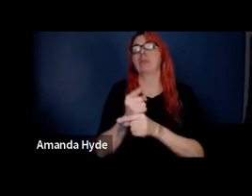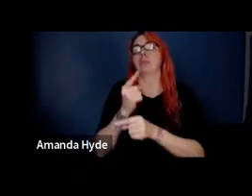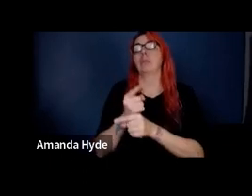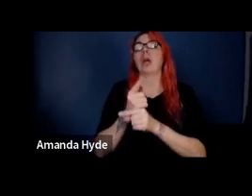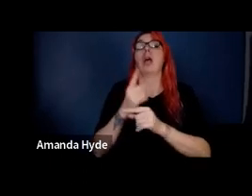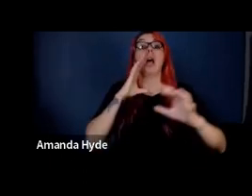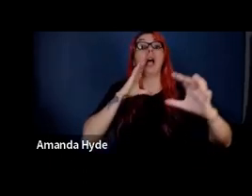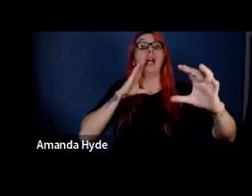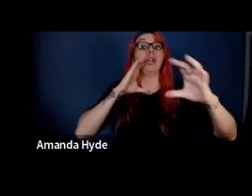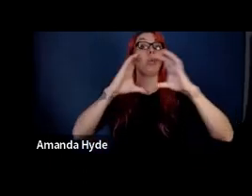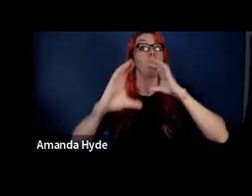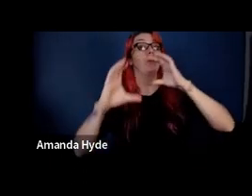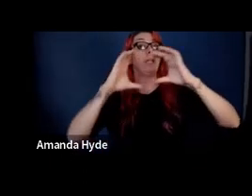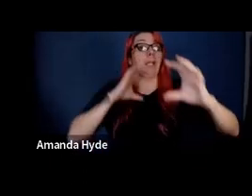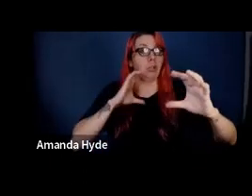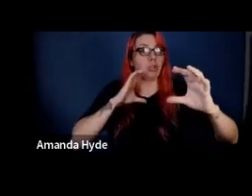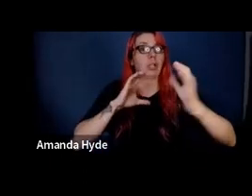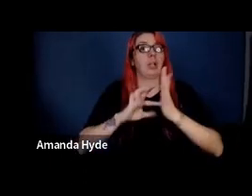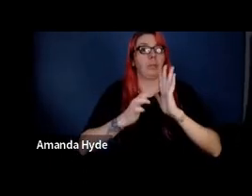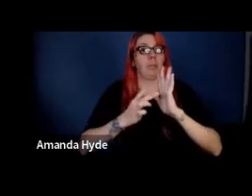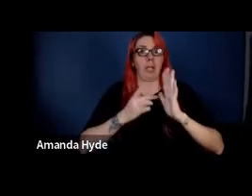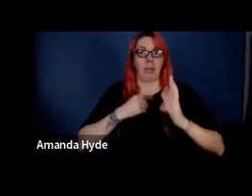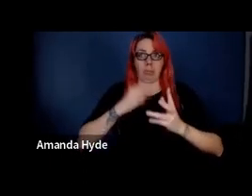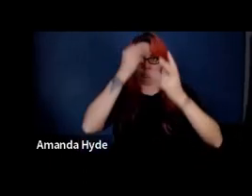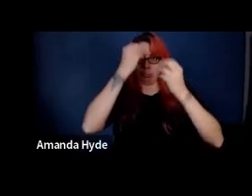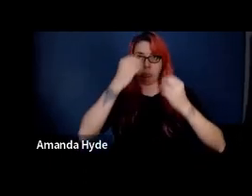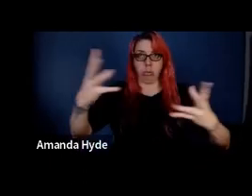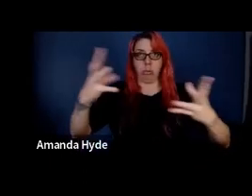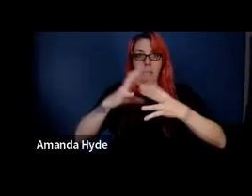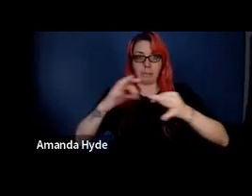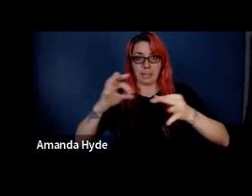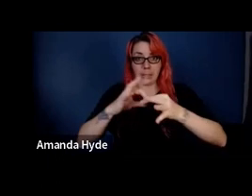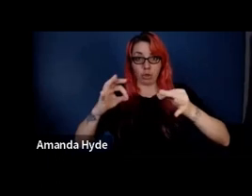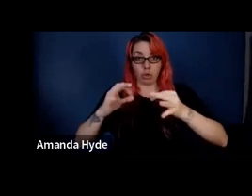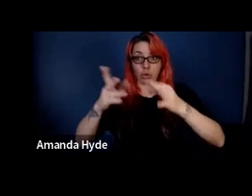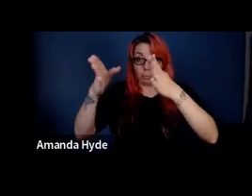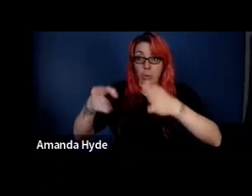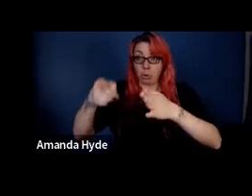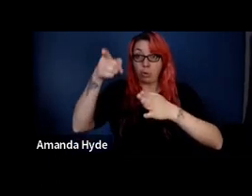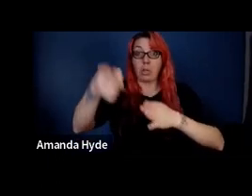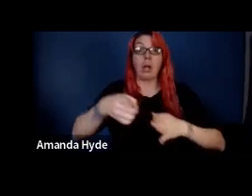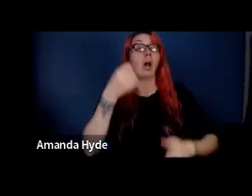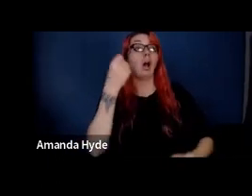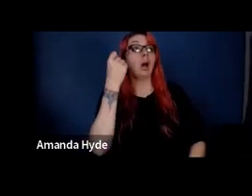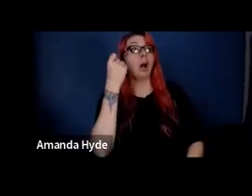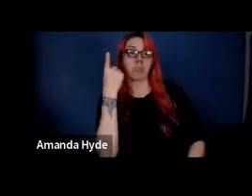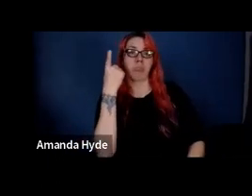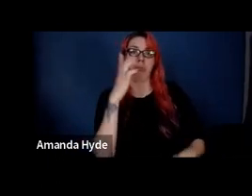right? And exactly. So you've really captured that last sentence really well. And that's what I was explaining, that,